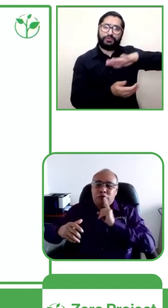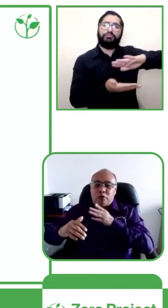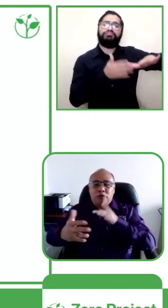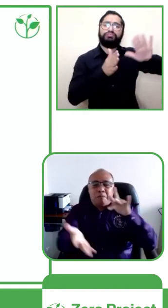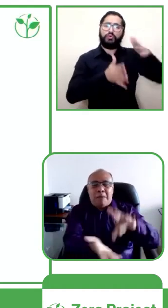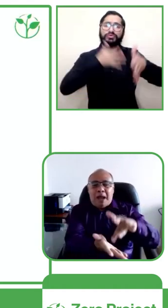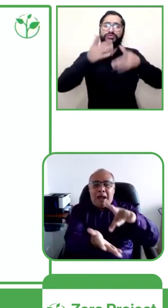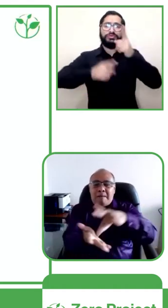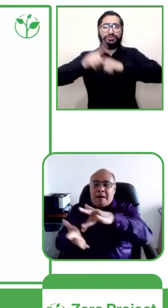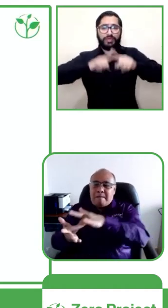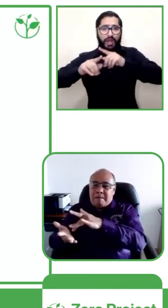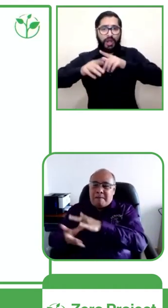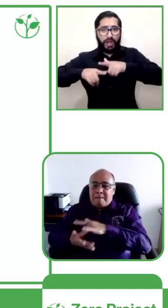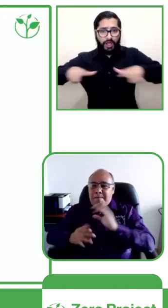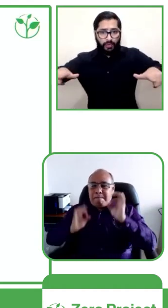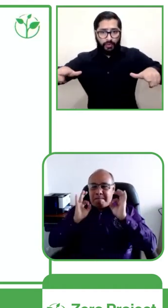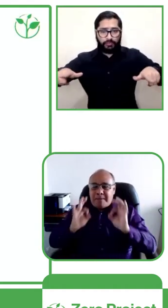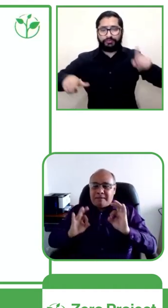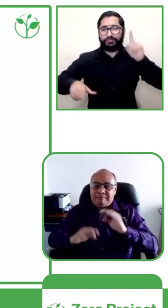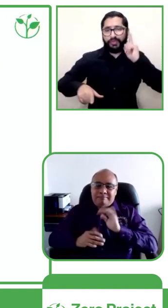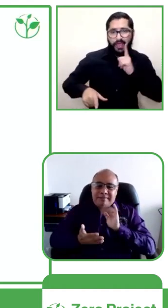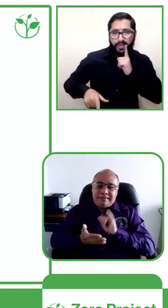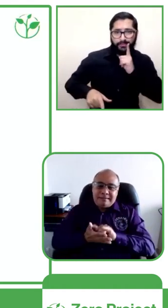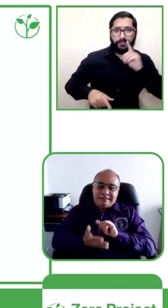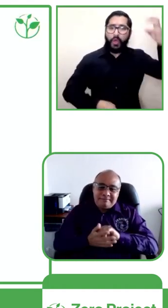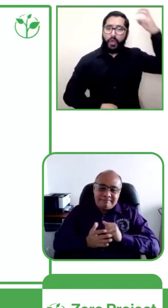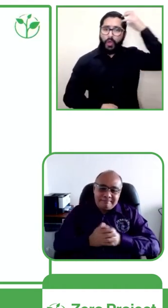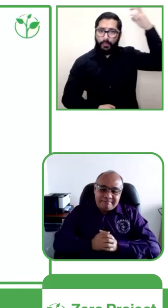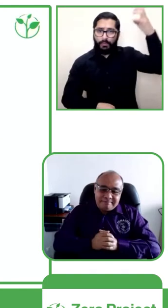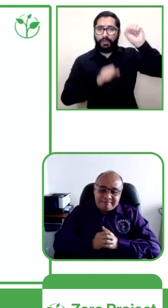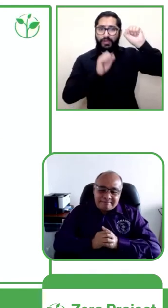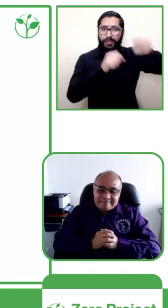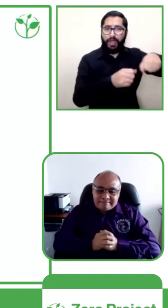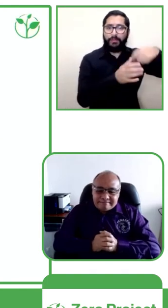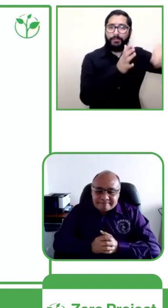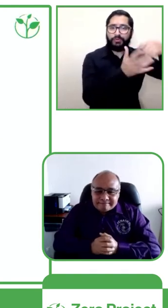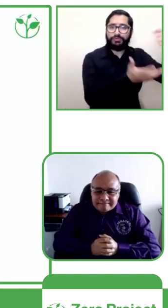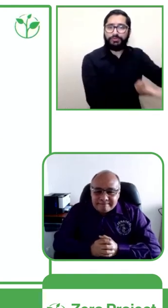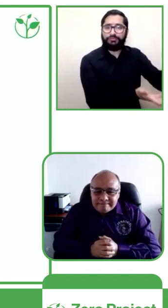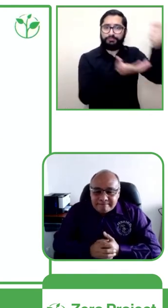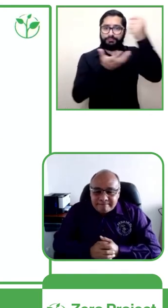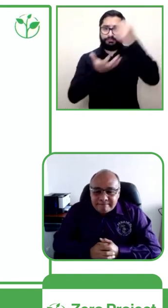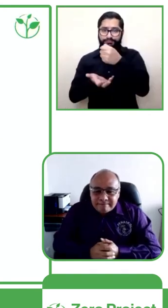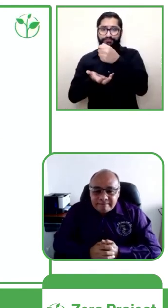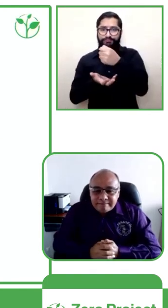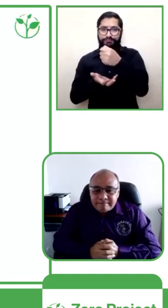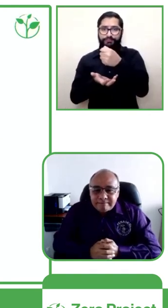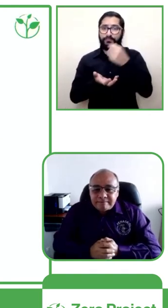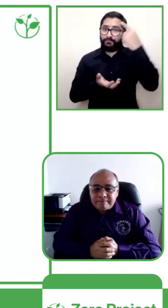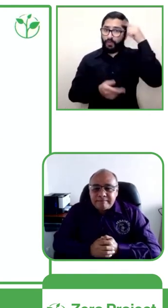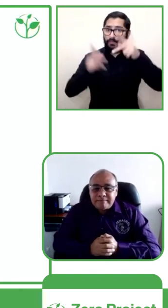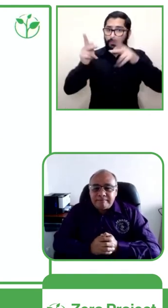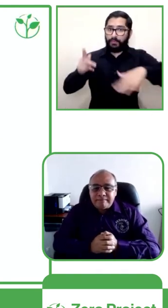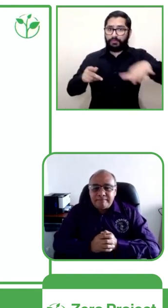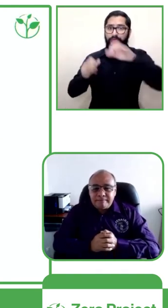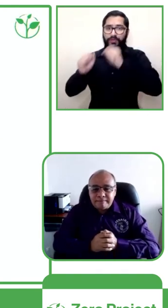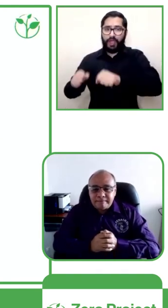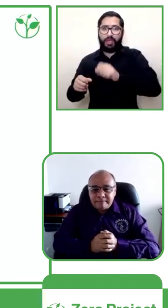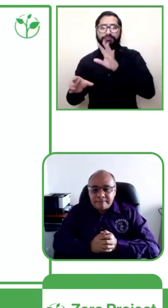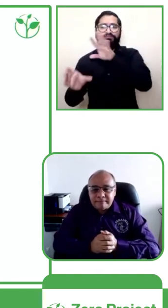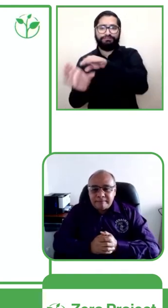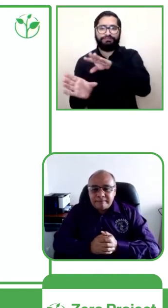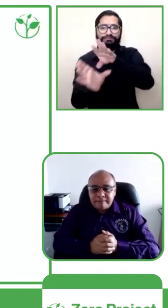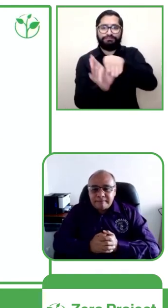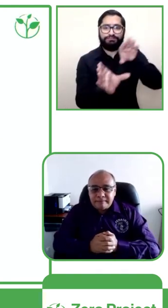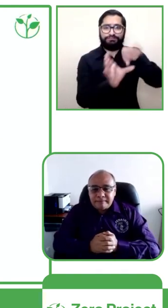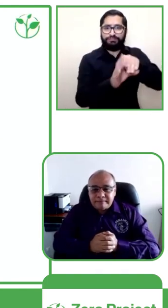language of, for the deaf community, being Colombian sign language, the government funds the project and the community can participate in